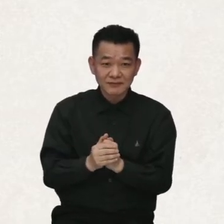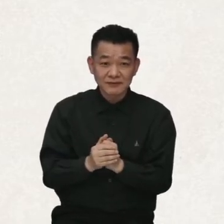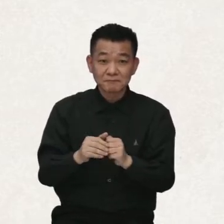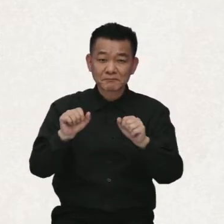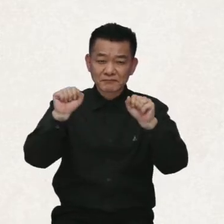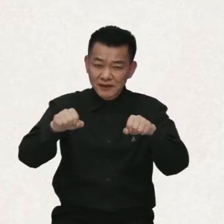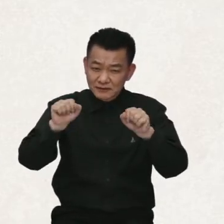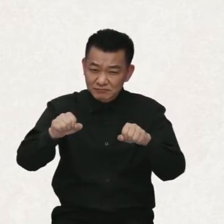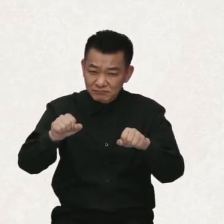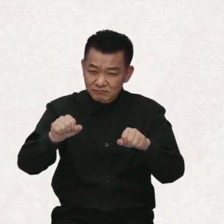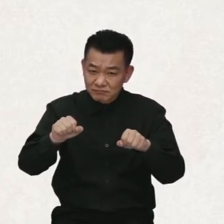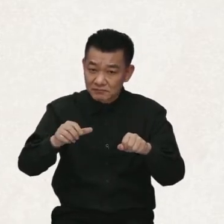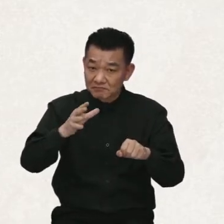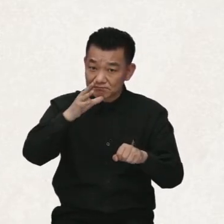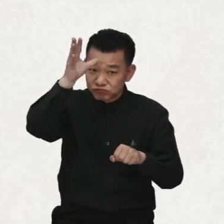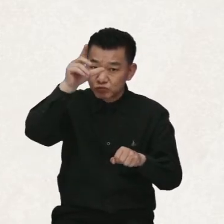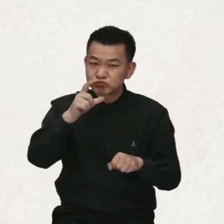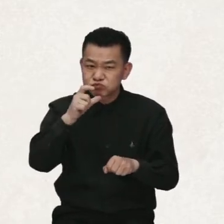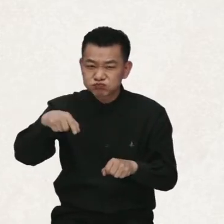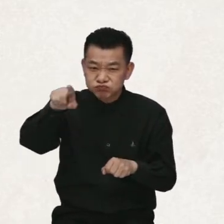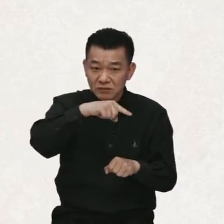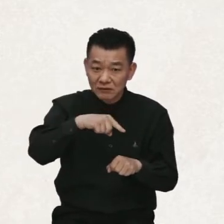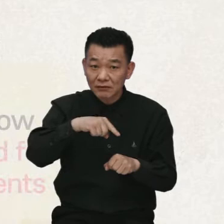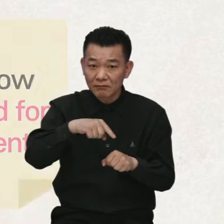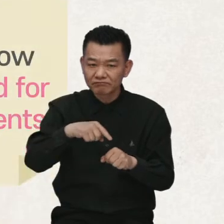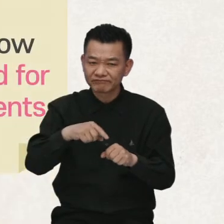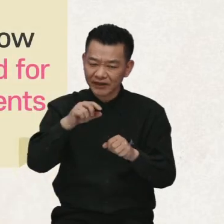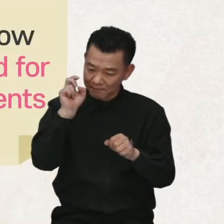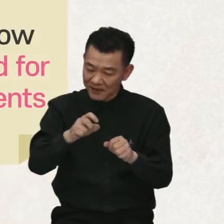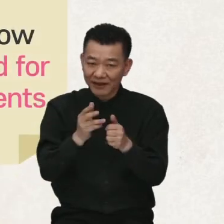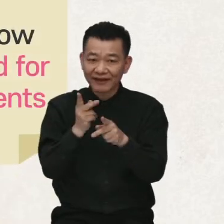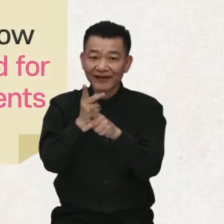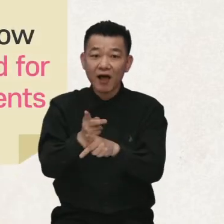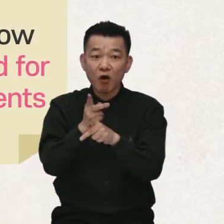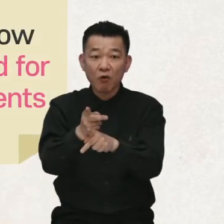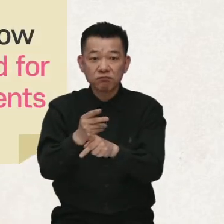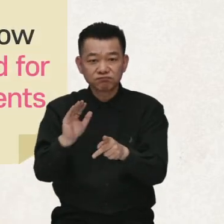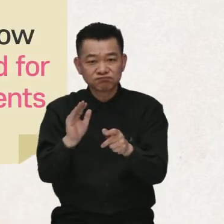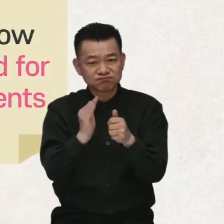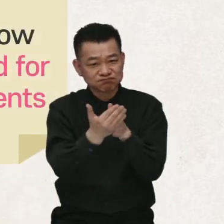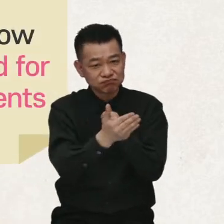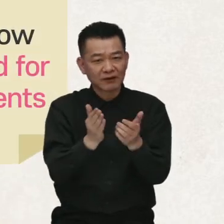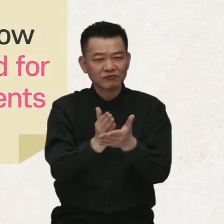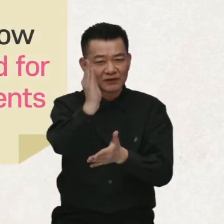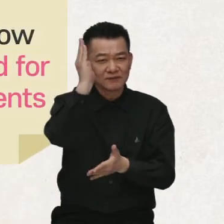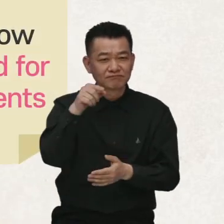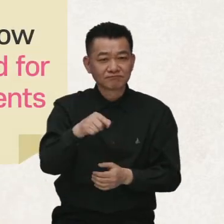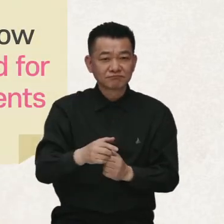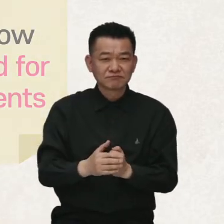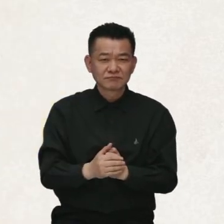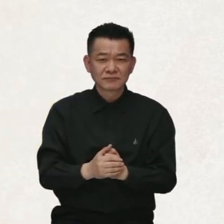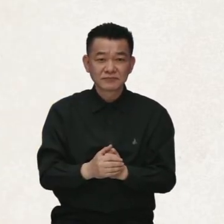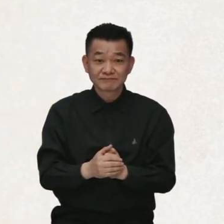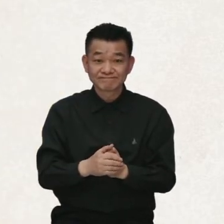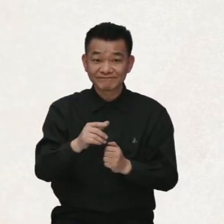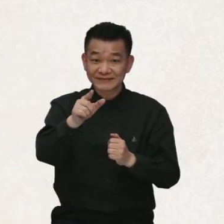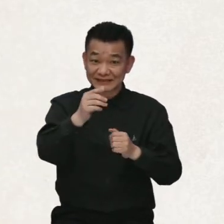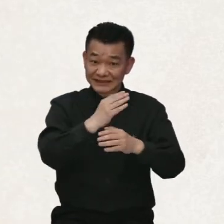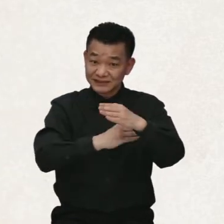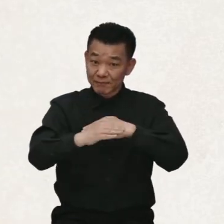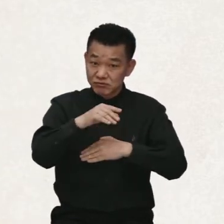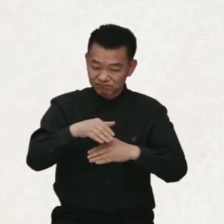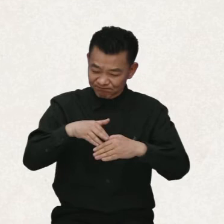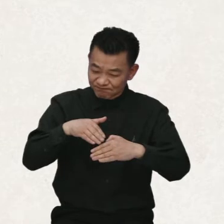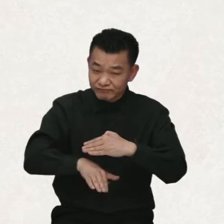a nationality, and, as far as possible, the right to know and be cared for by their parents. This